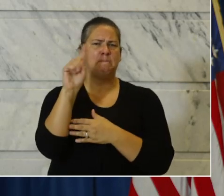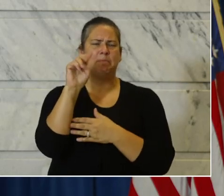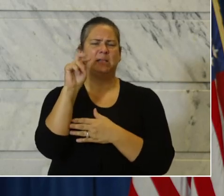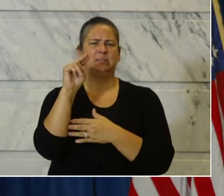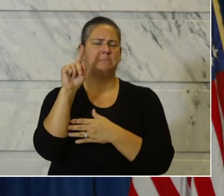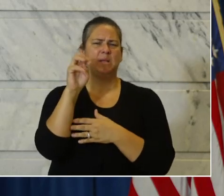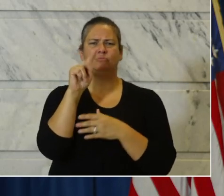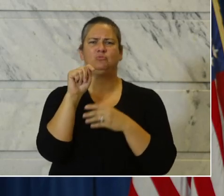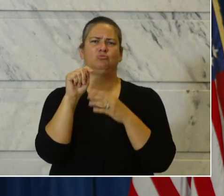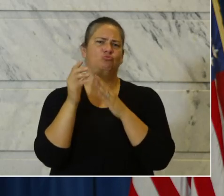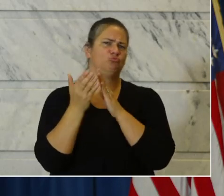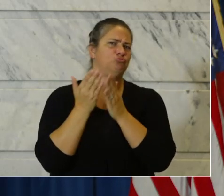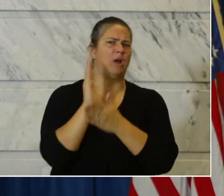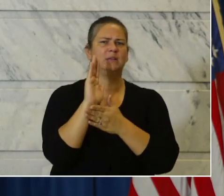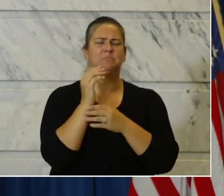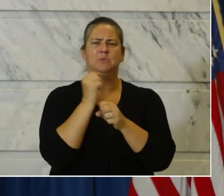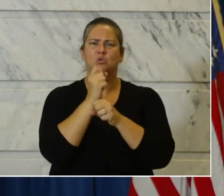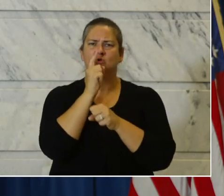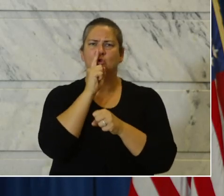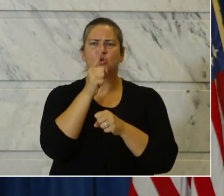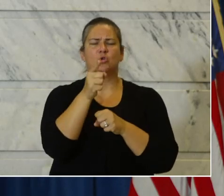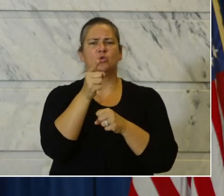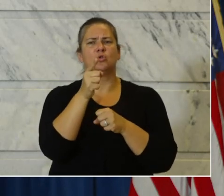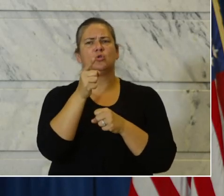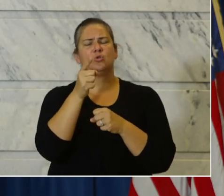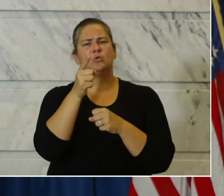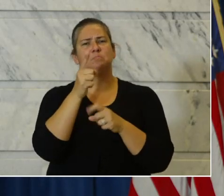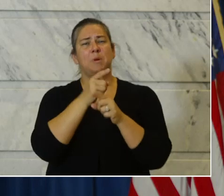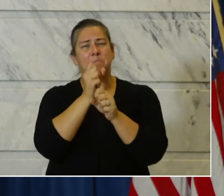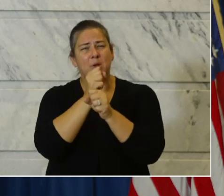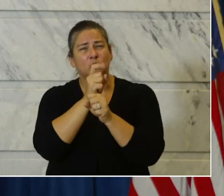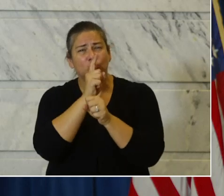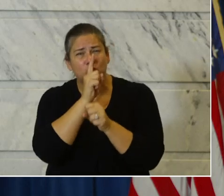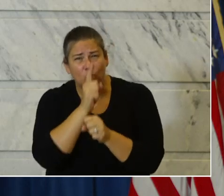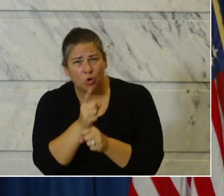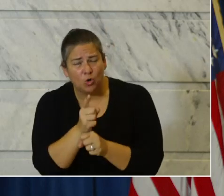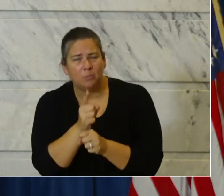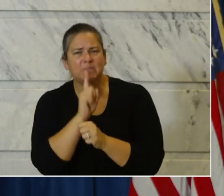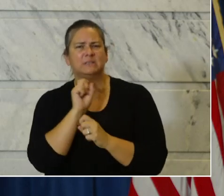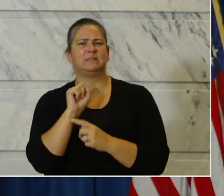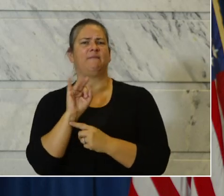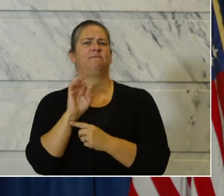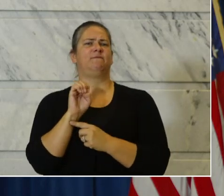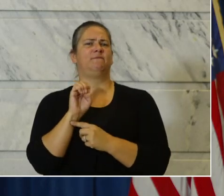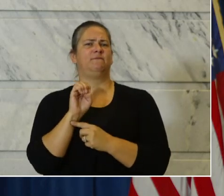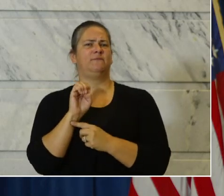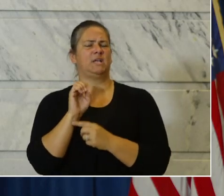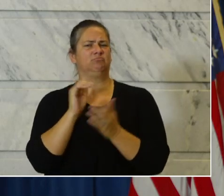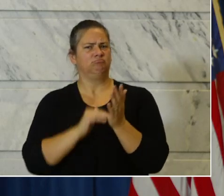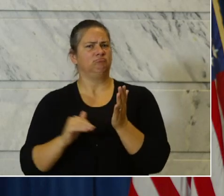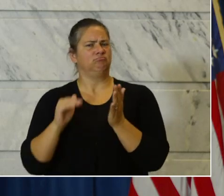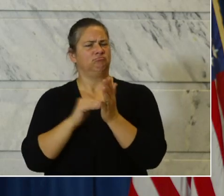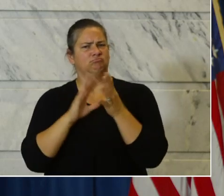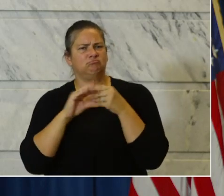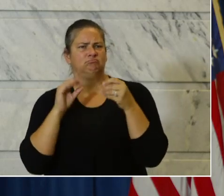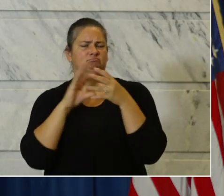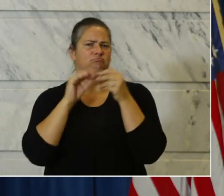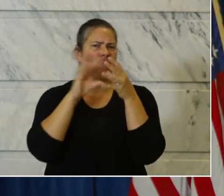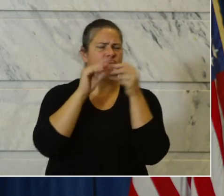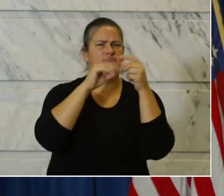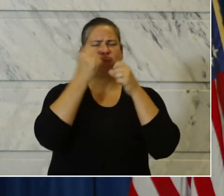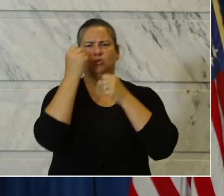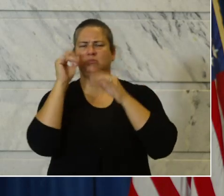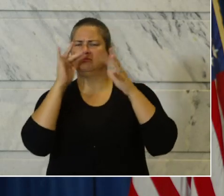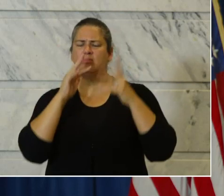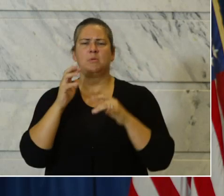everybody can be heard, but again, can be heard in the safest way. And that also ensures the safety of